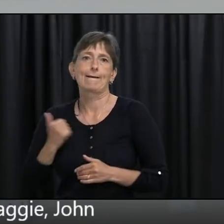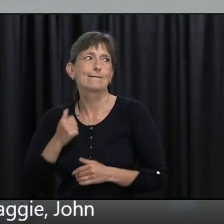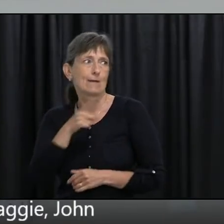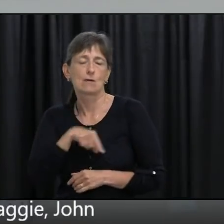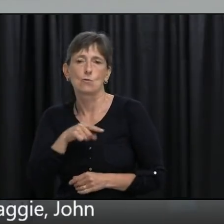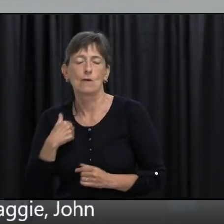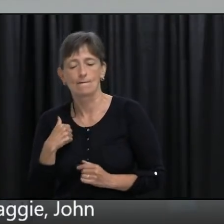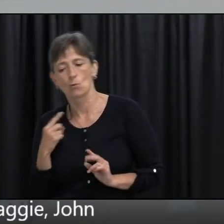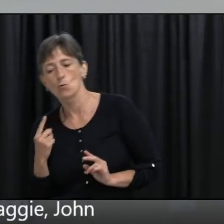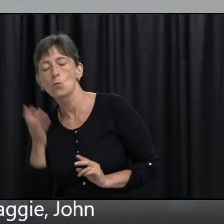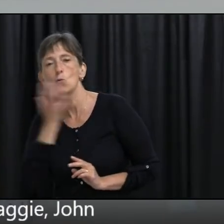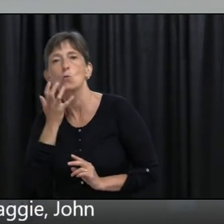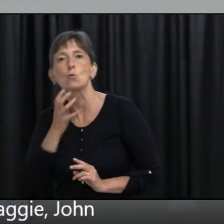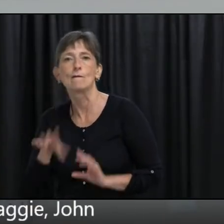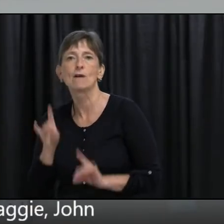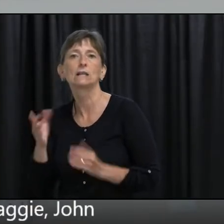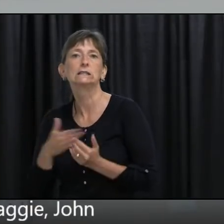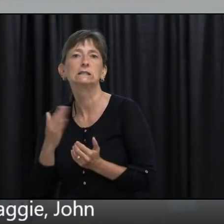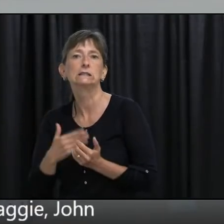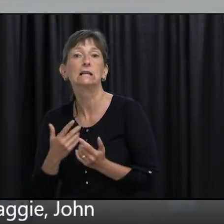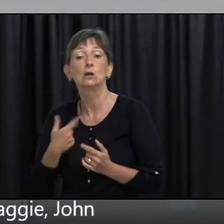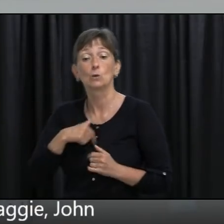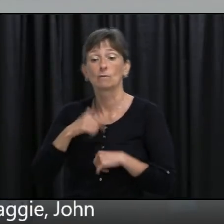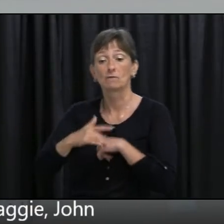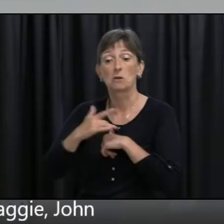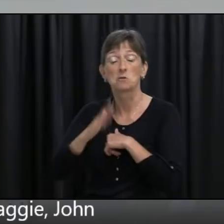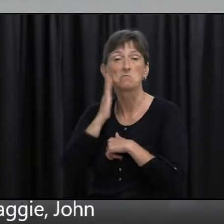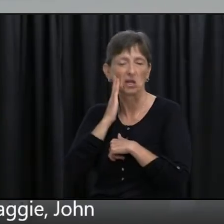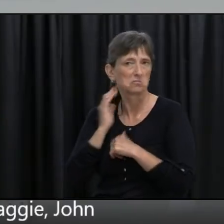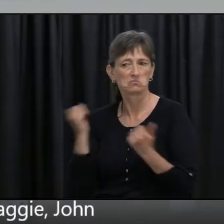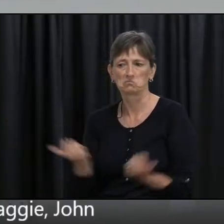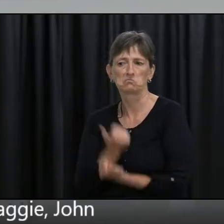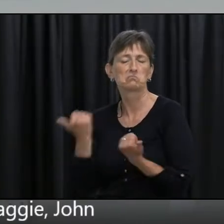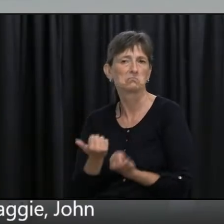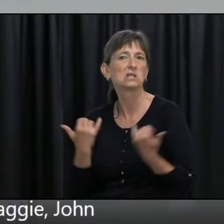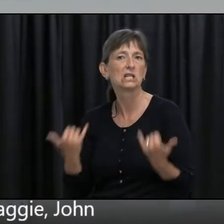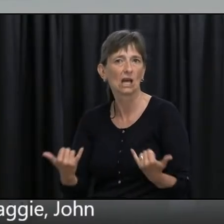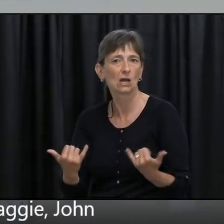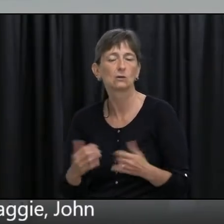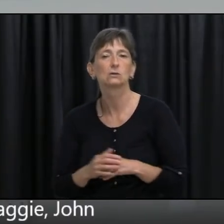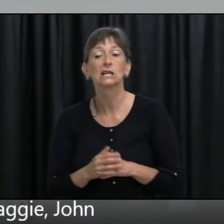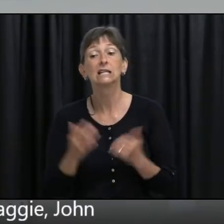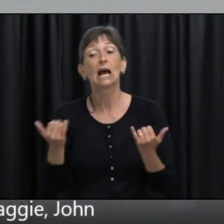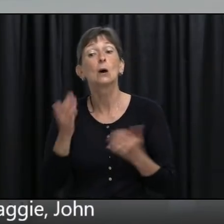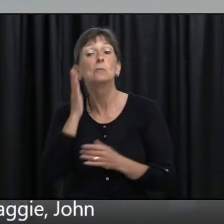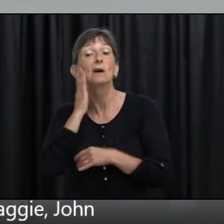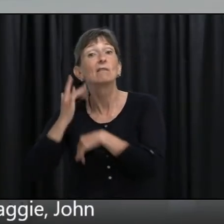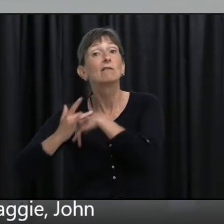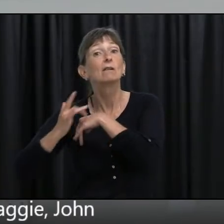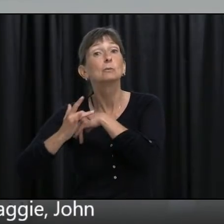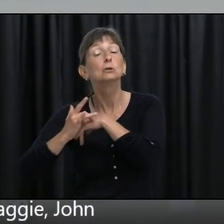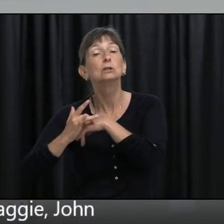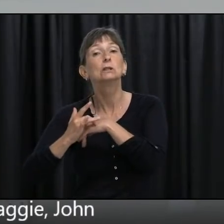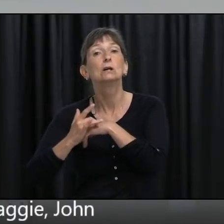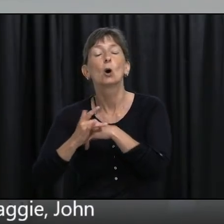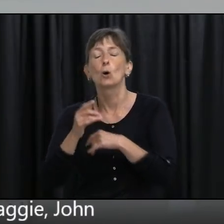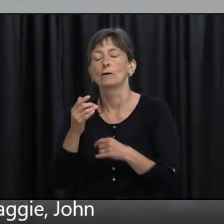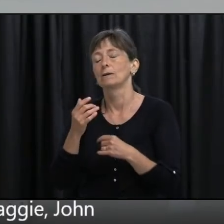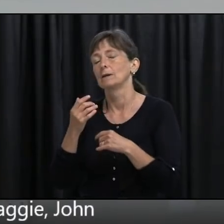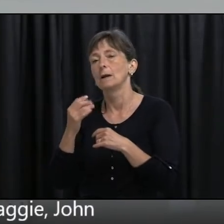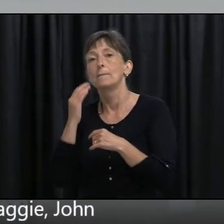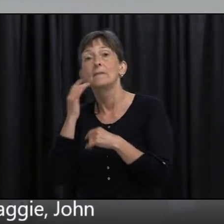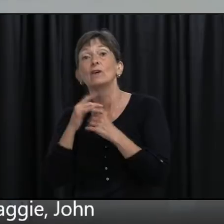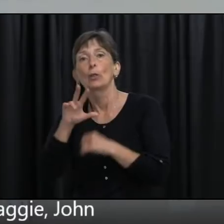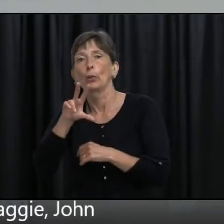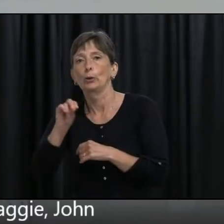hospital capacity. It is currently 70% occupancy, and the